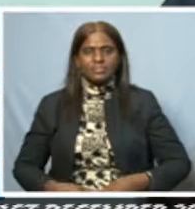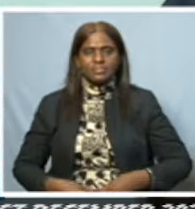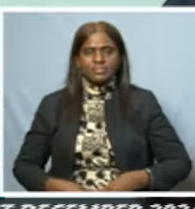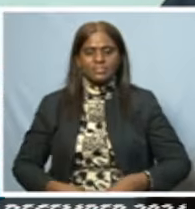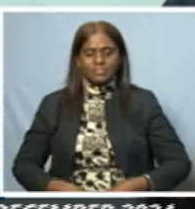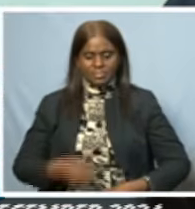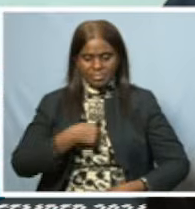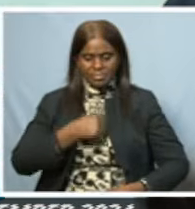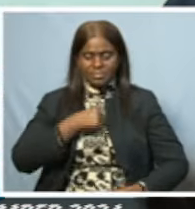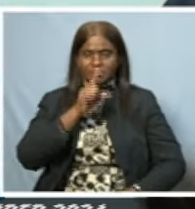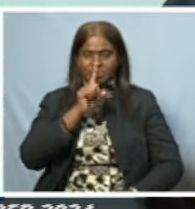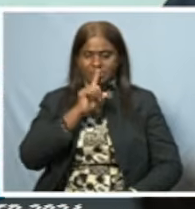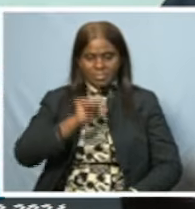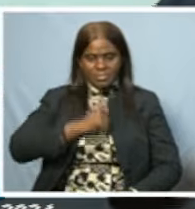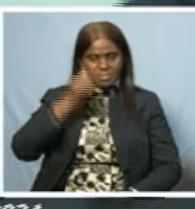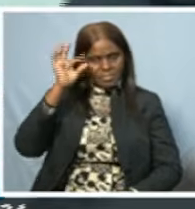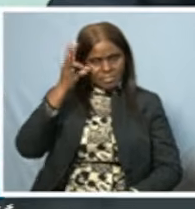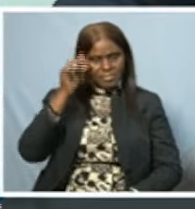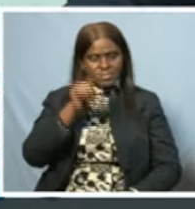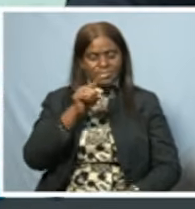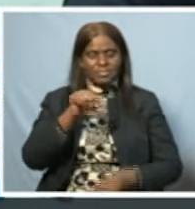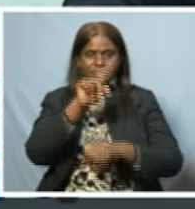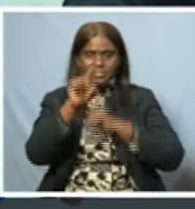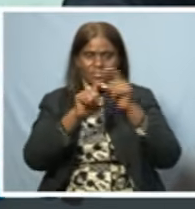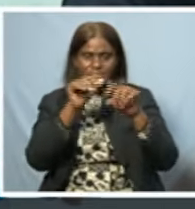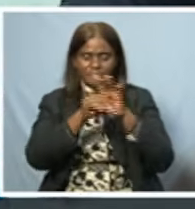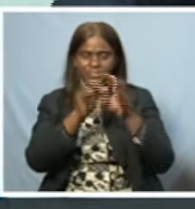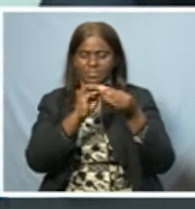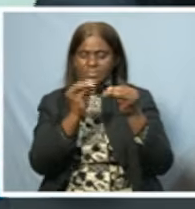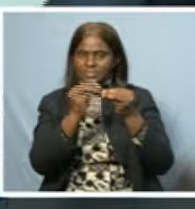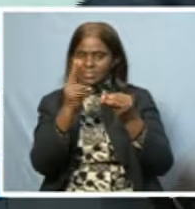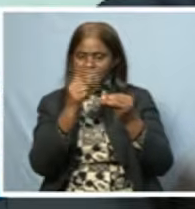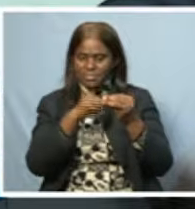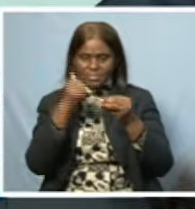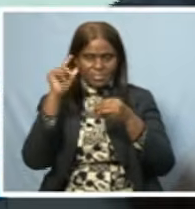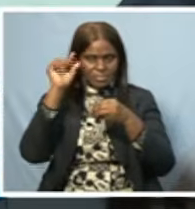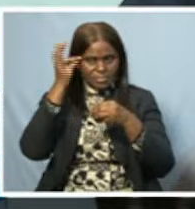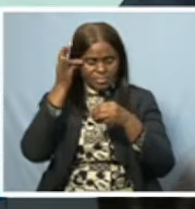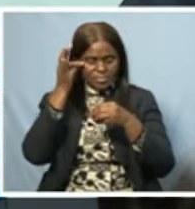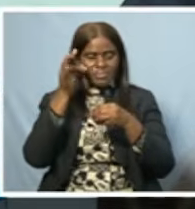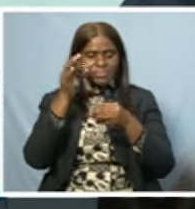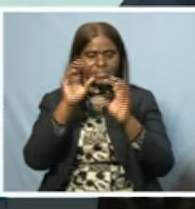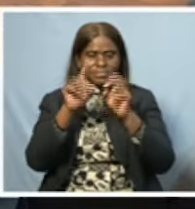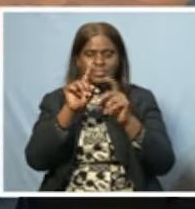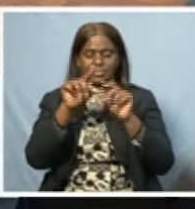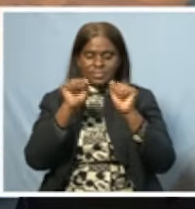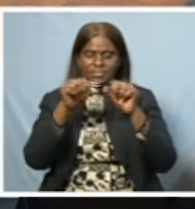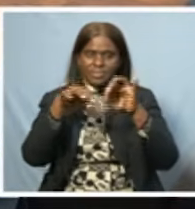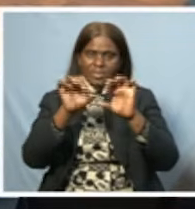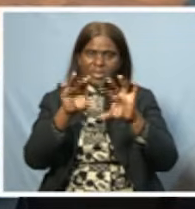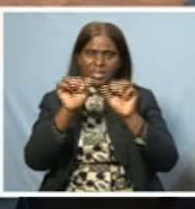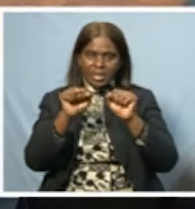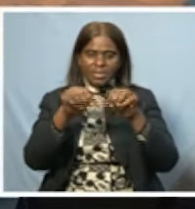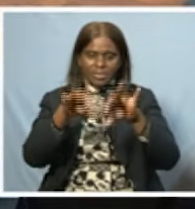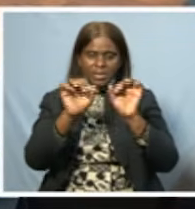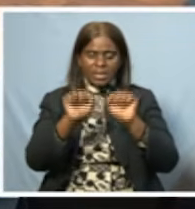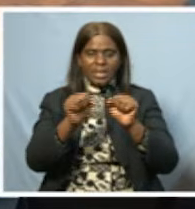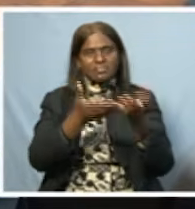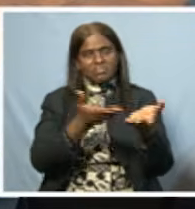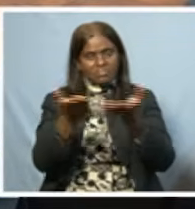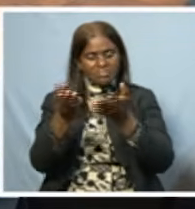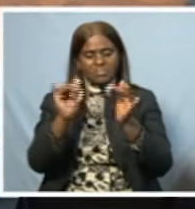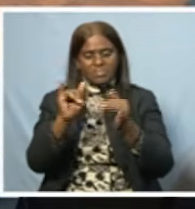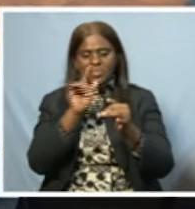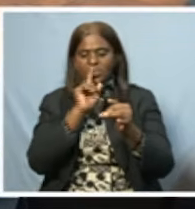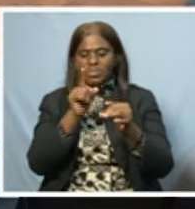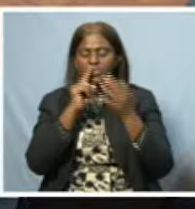I'm sure we are taking note of the questions on Appendix 2. Okay, you may proceed. Yeah,